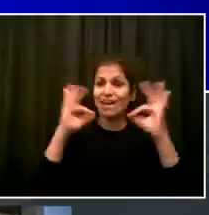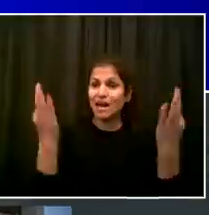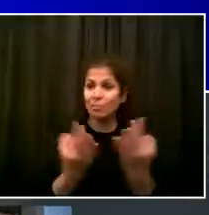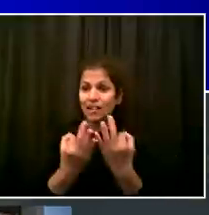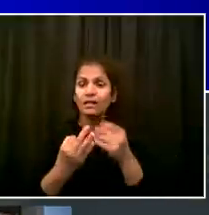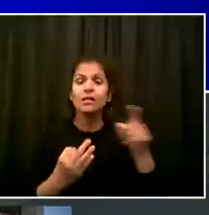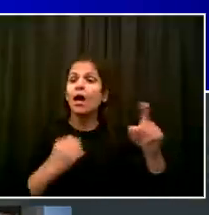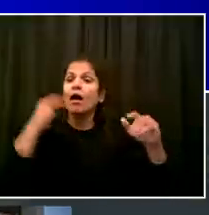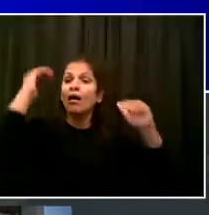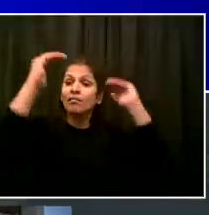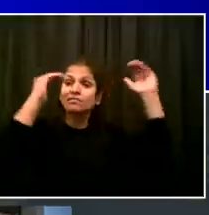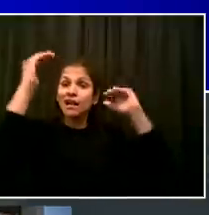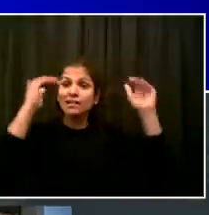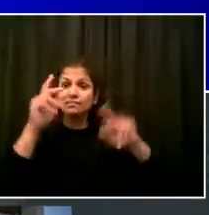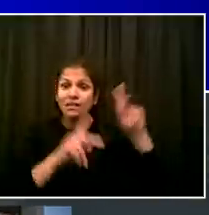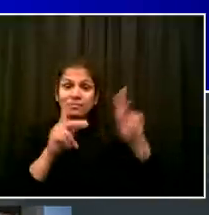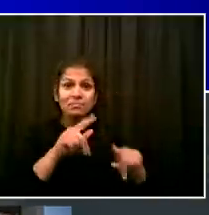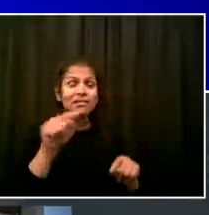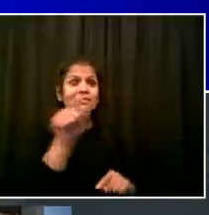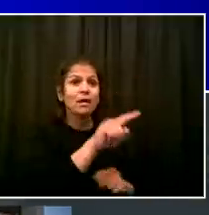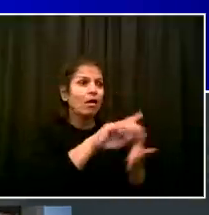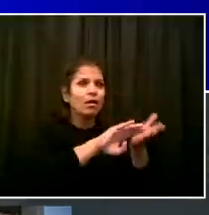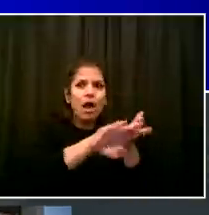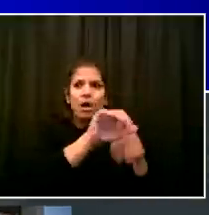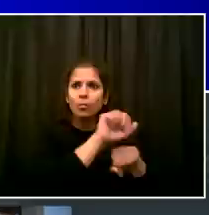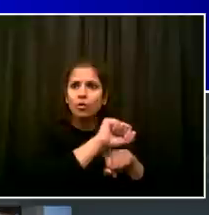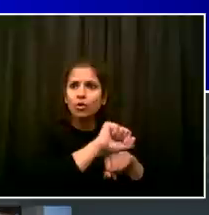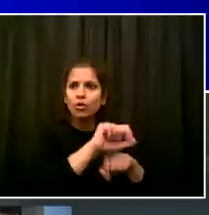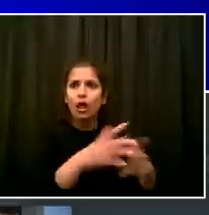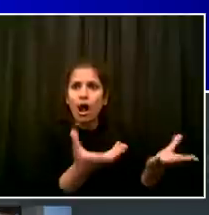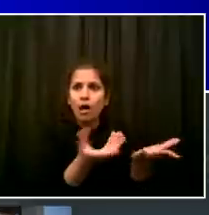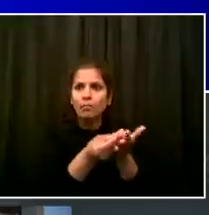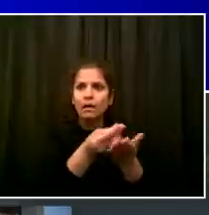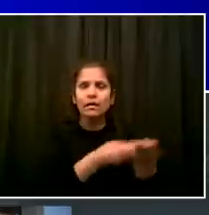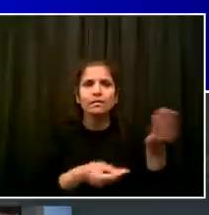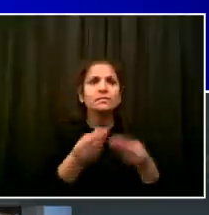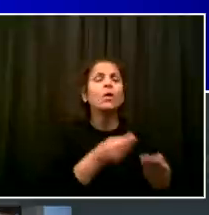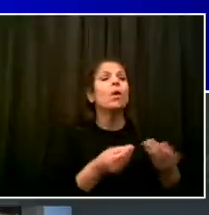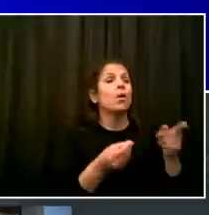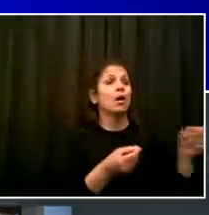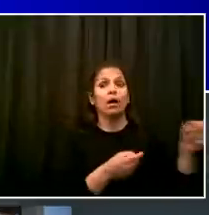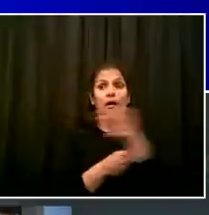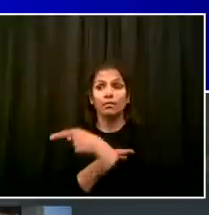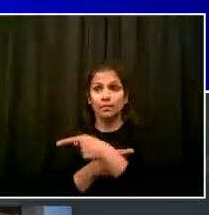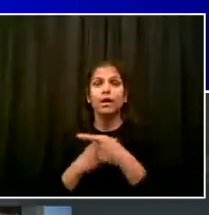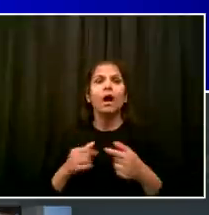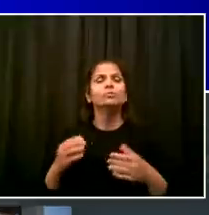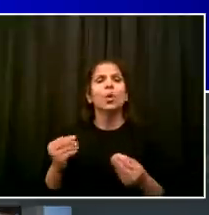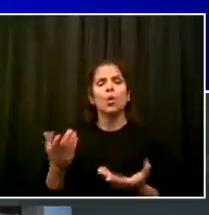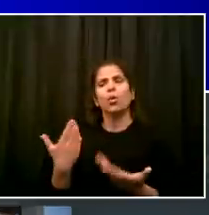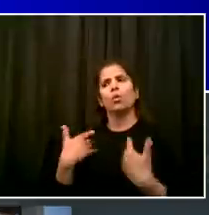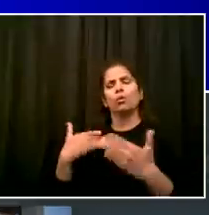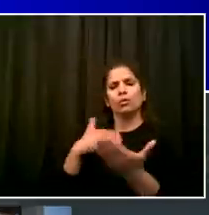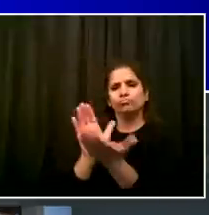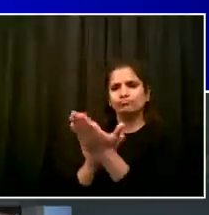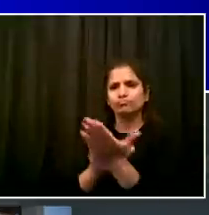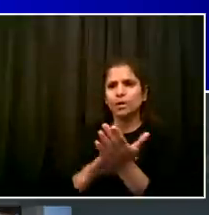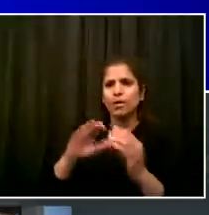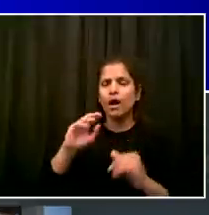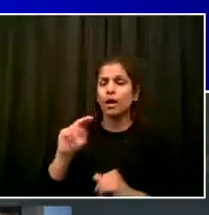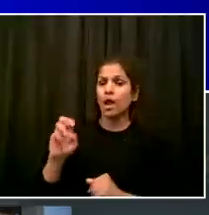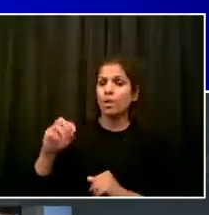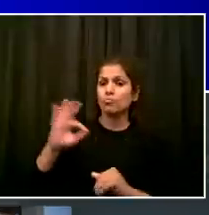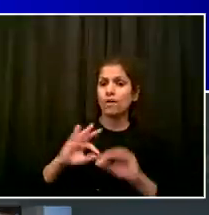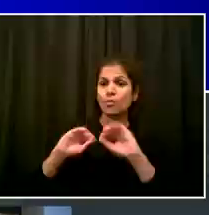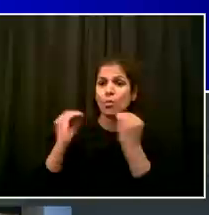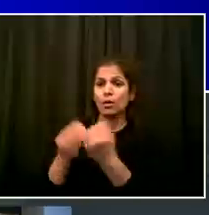the amazing organizations that do the noble work of protecting people from domestic violence. Go down the list, and this city couldn't be this city without